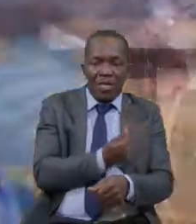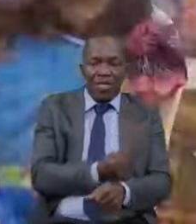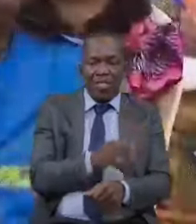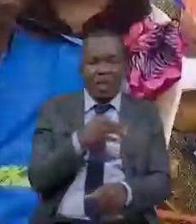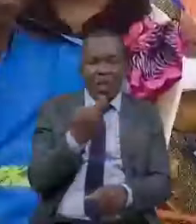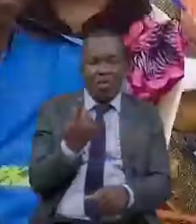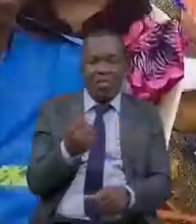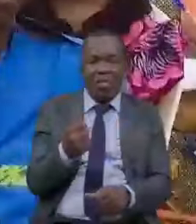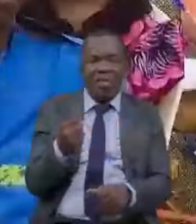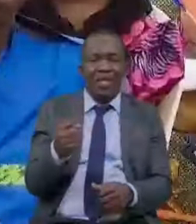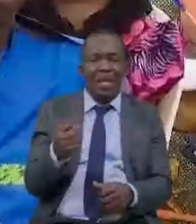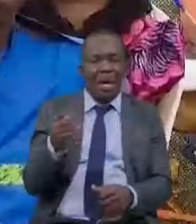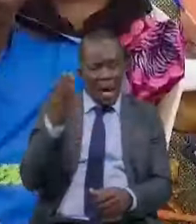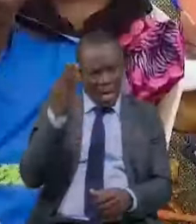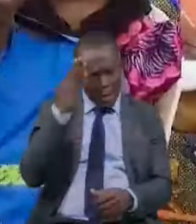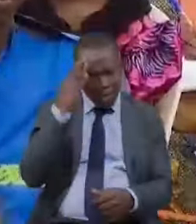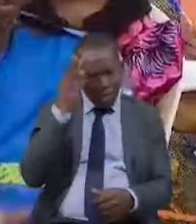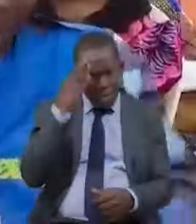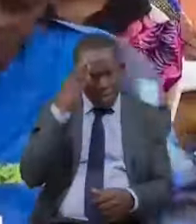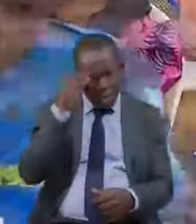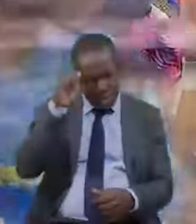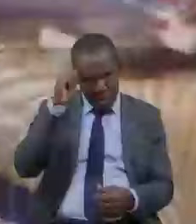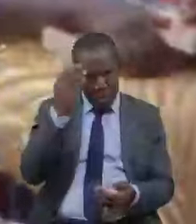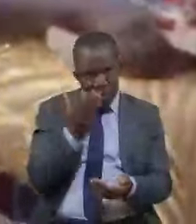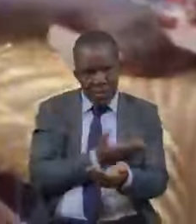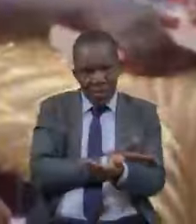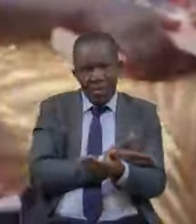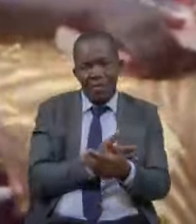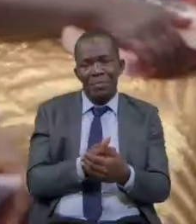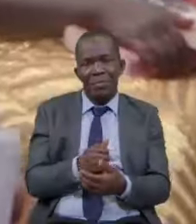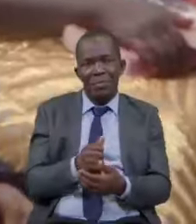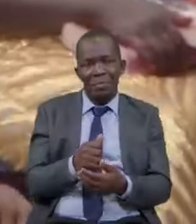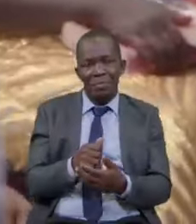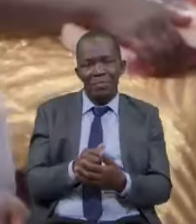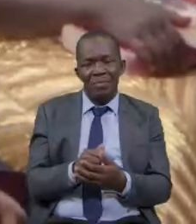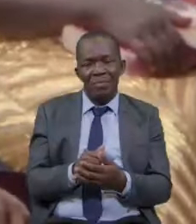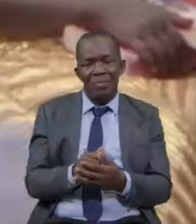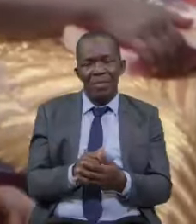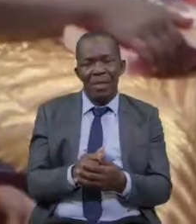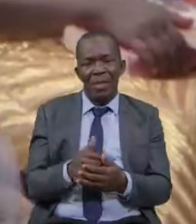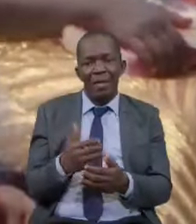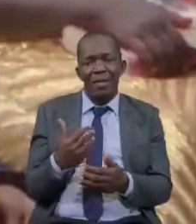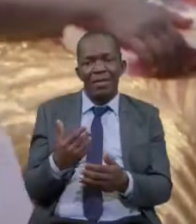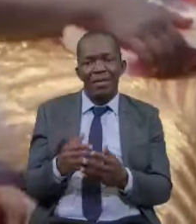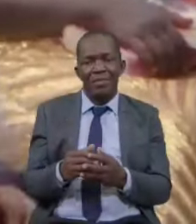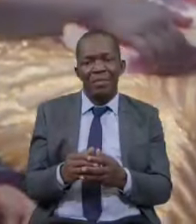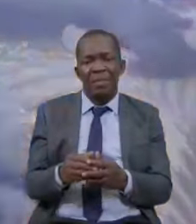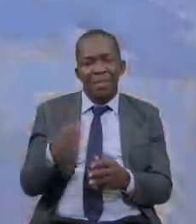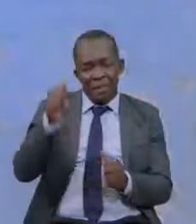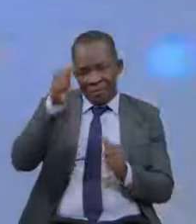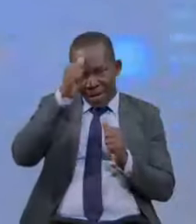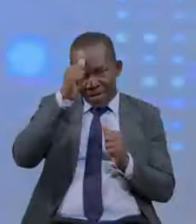The acknowledged Son. The Father acknowledged him, and he still acknowledges